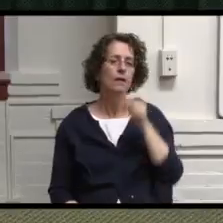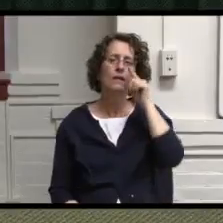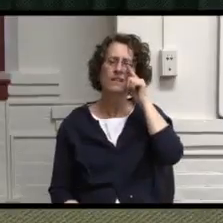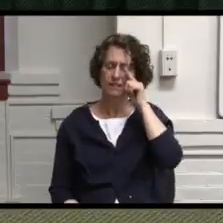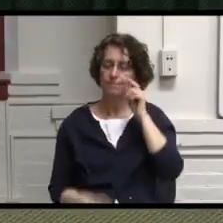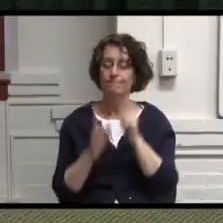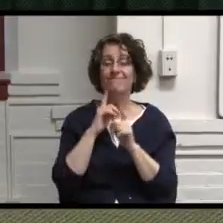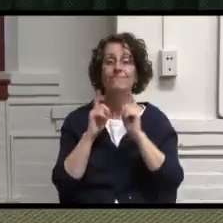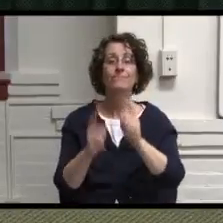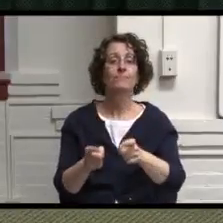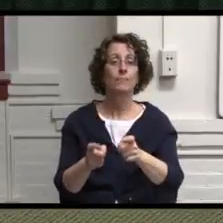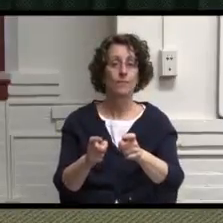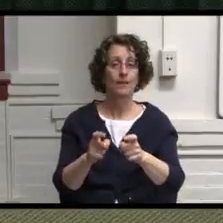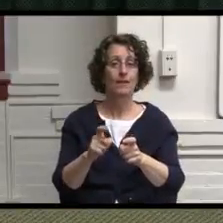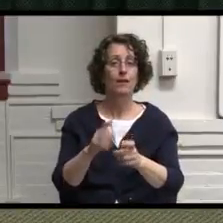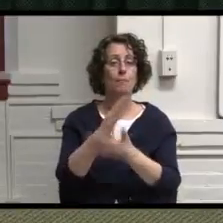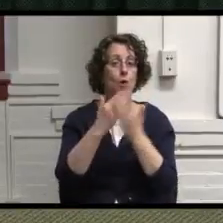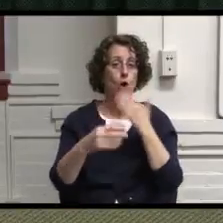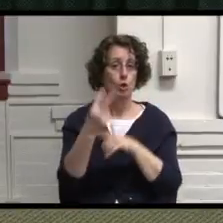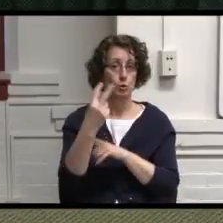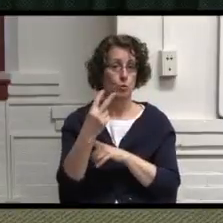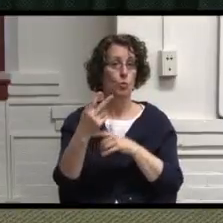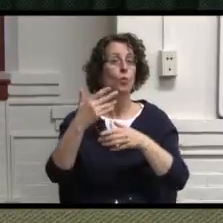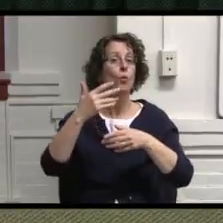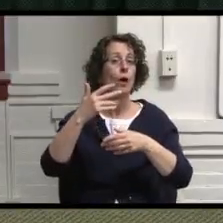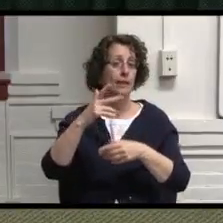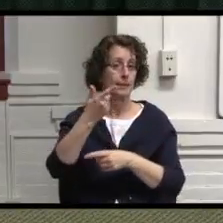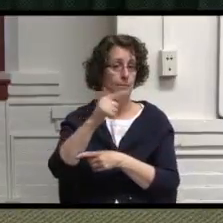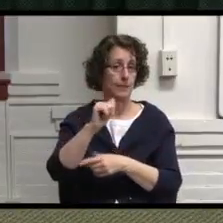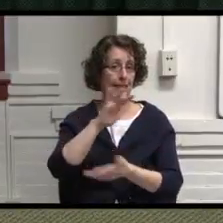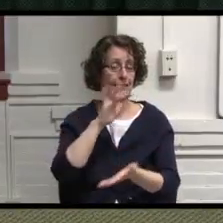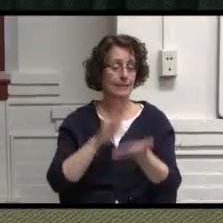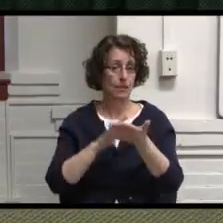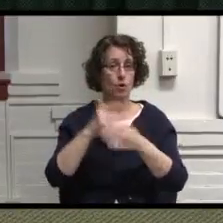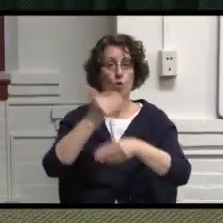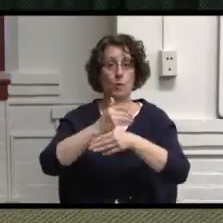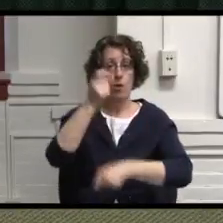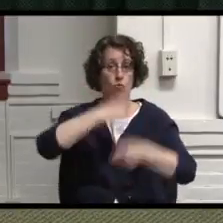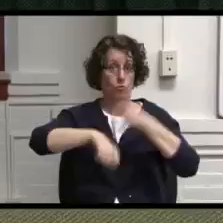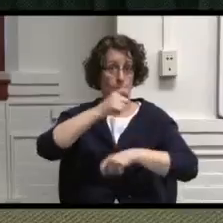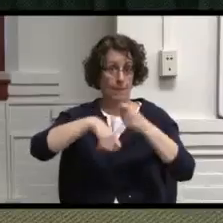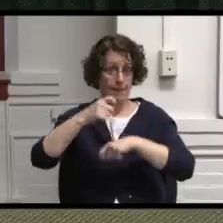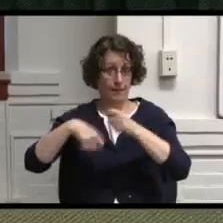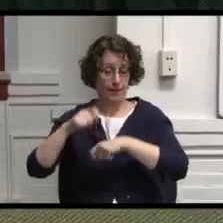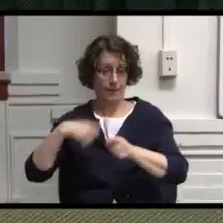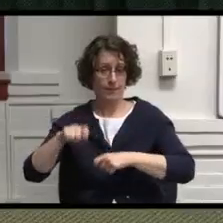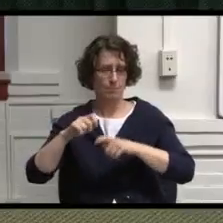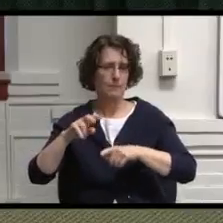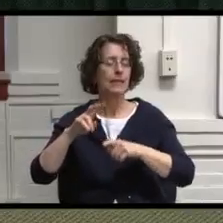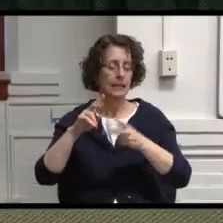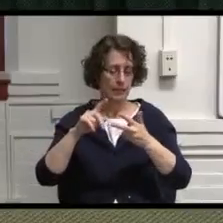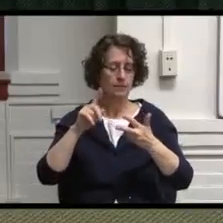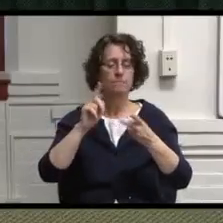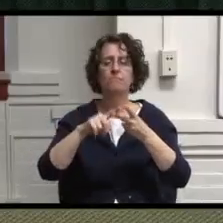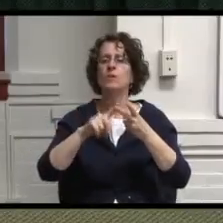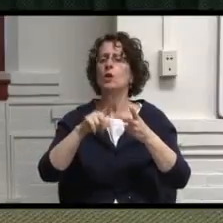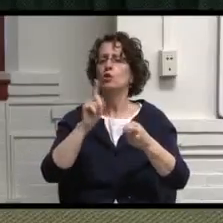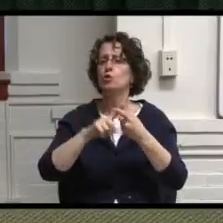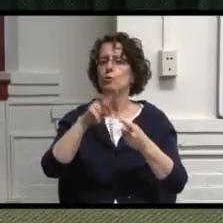To award the bid for Phase 2 of the window replacement project at the Gibson Aiken Center to Vermont Vinyl in the amount of